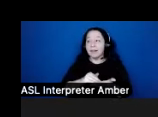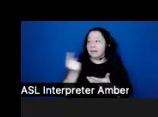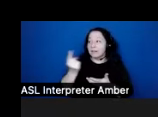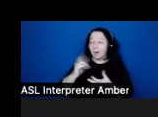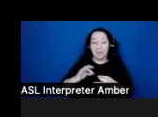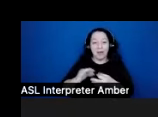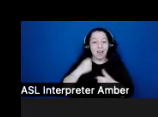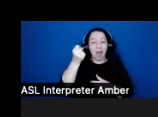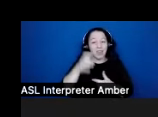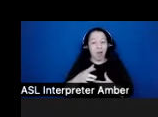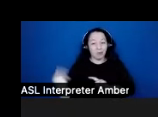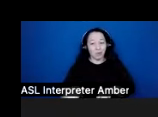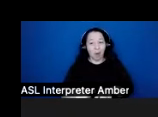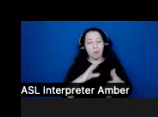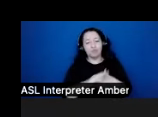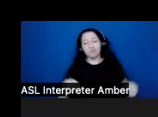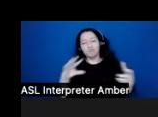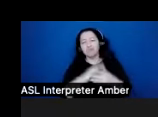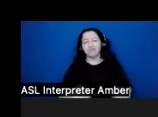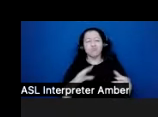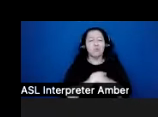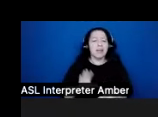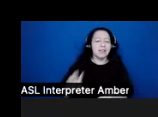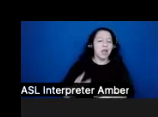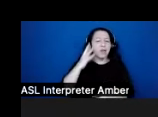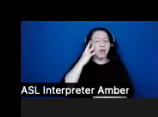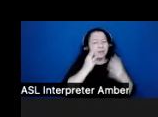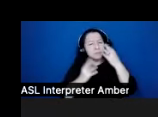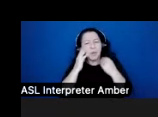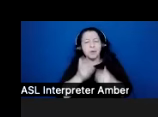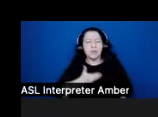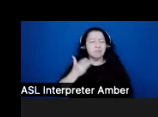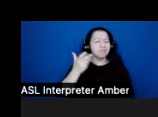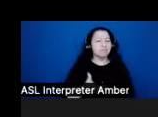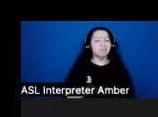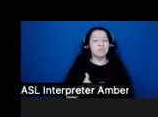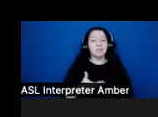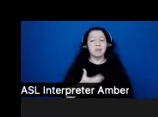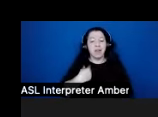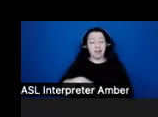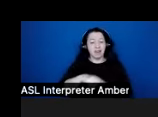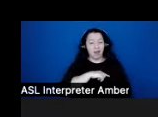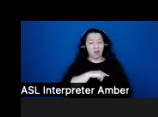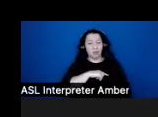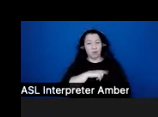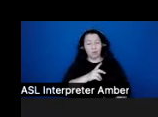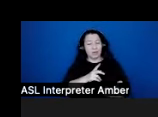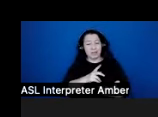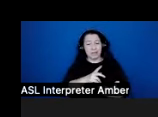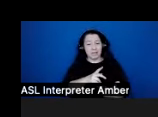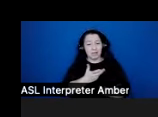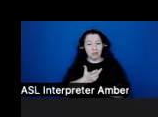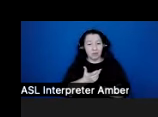to tell stories and share their experiences. And as we breathe life into these